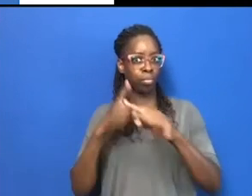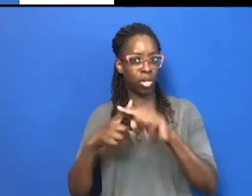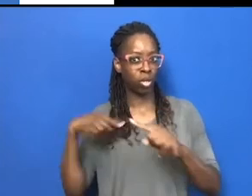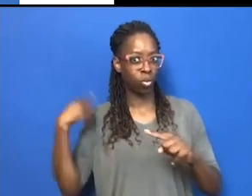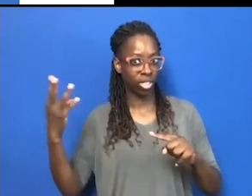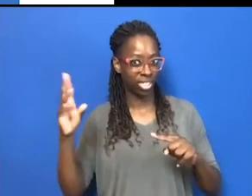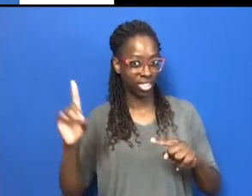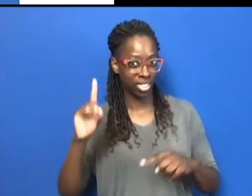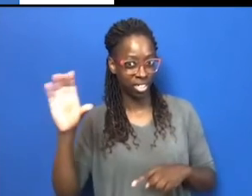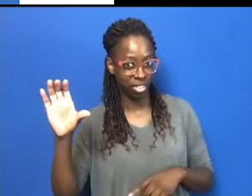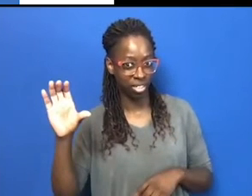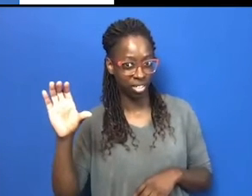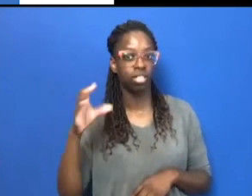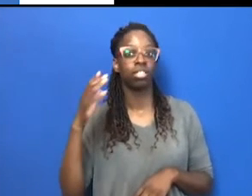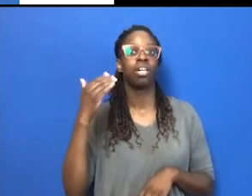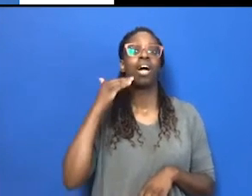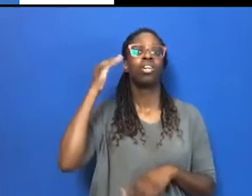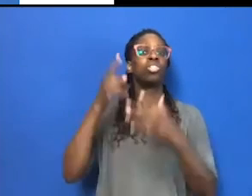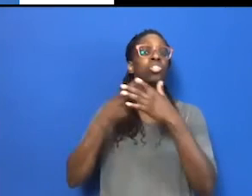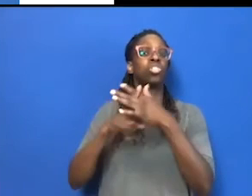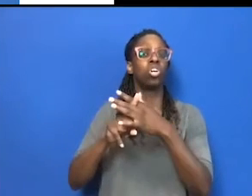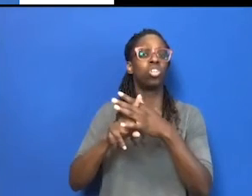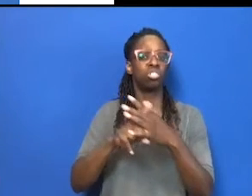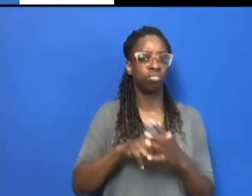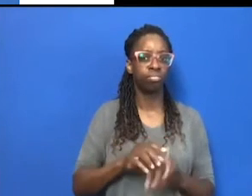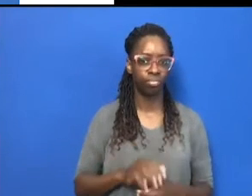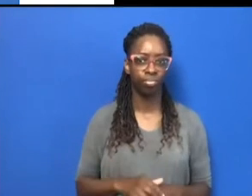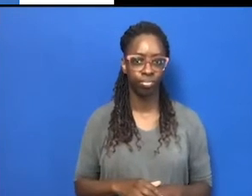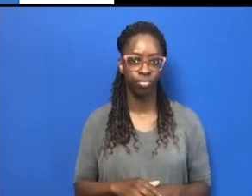Outcomes Framework. In total, that was